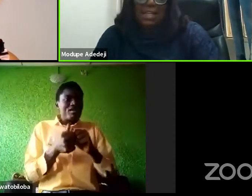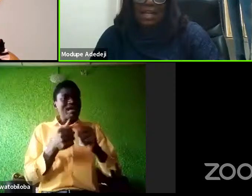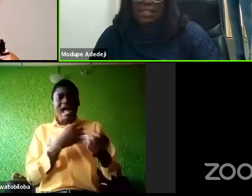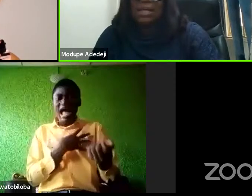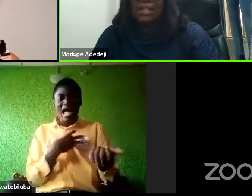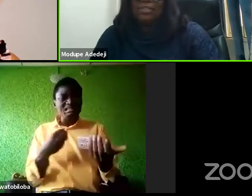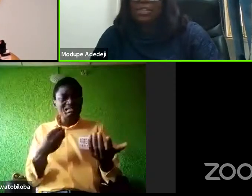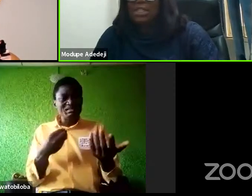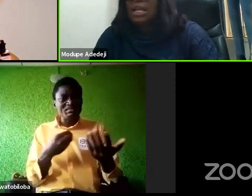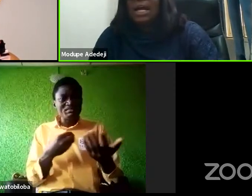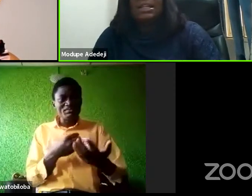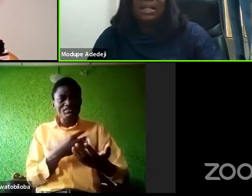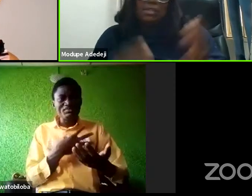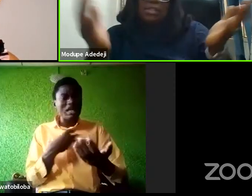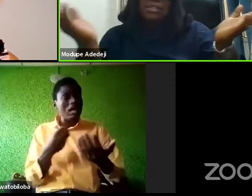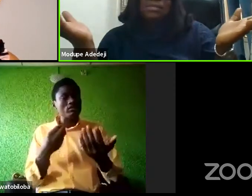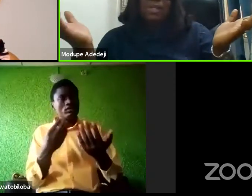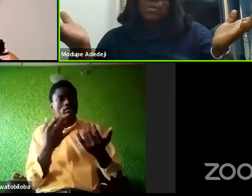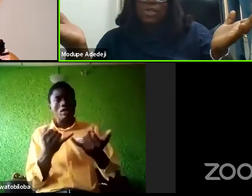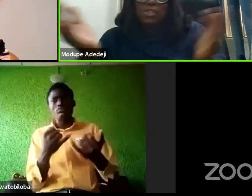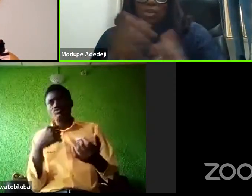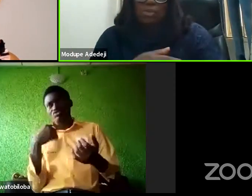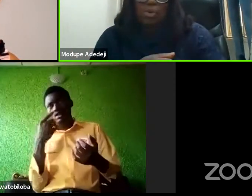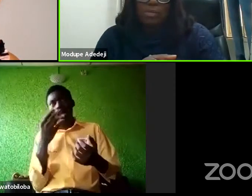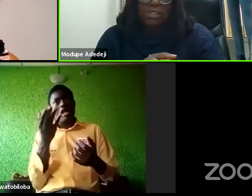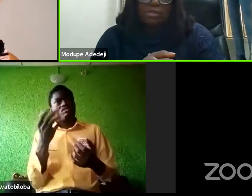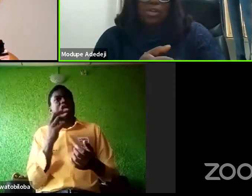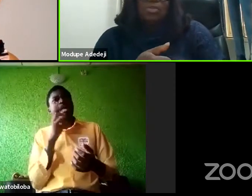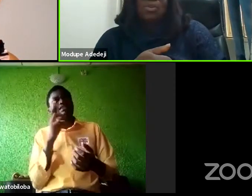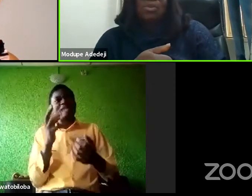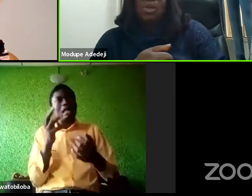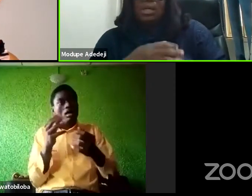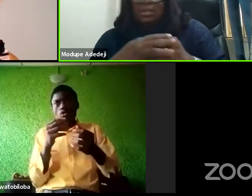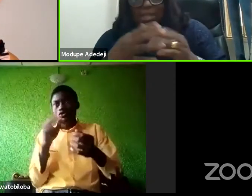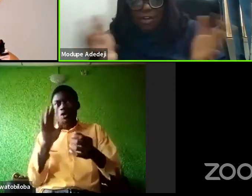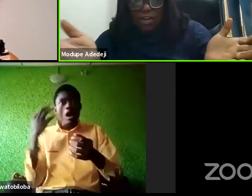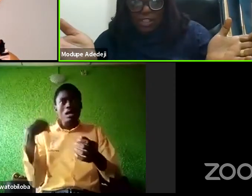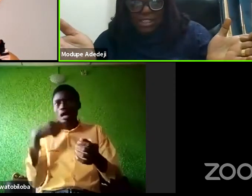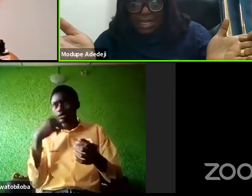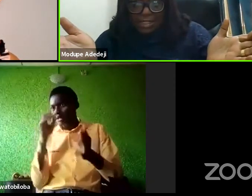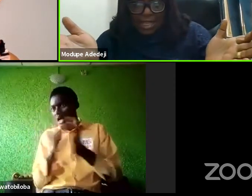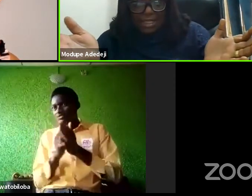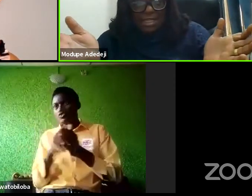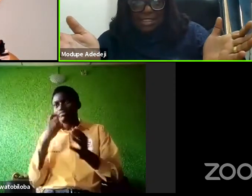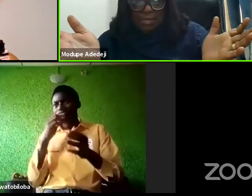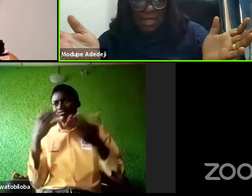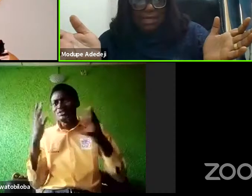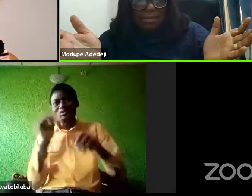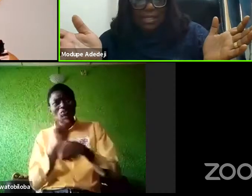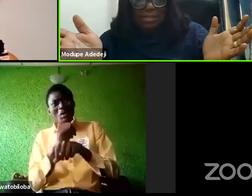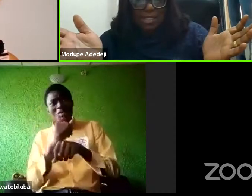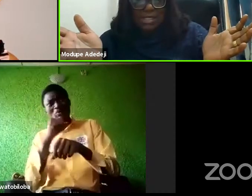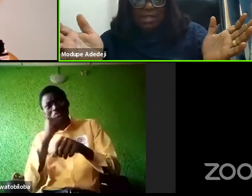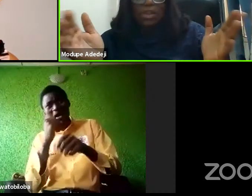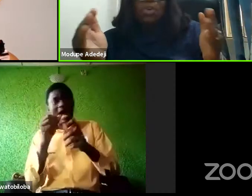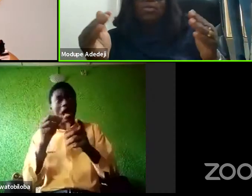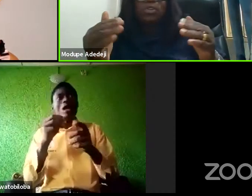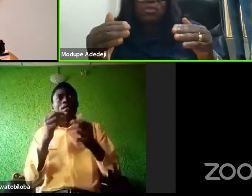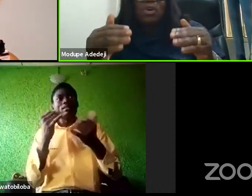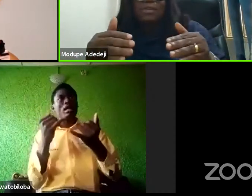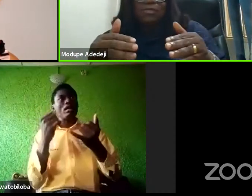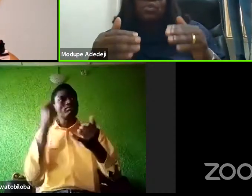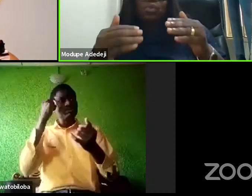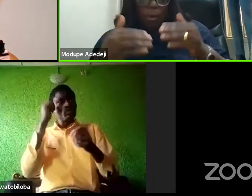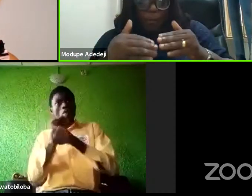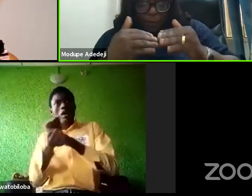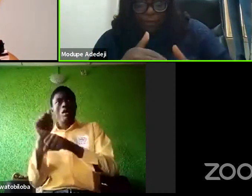there are deadlines and everything. And then this menopause is also coming in. So psychologically, I think that's the management here. You